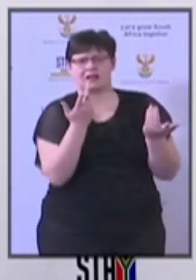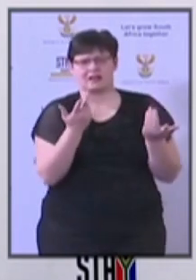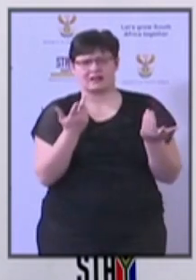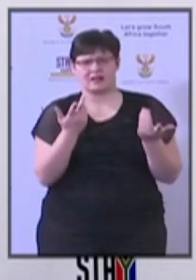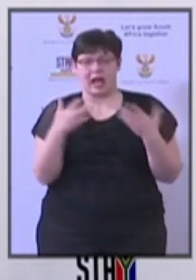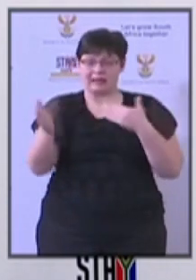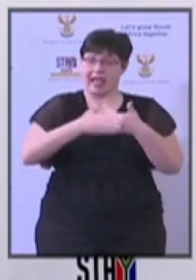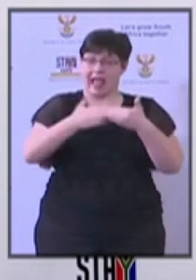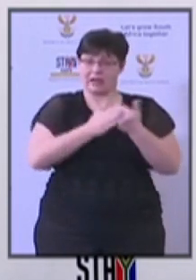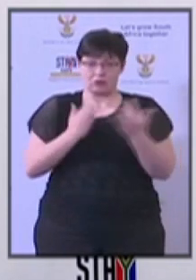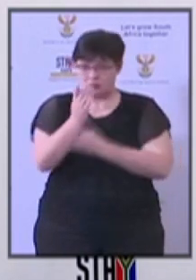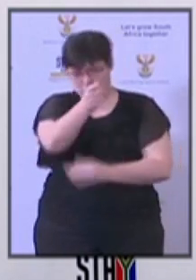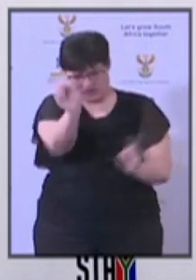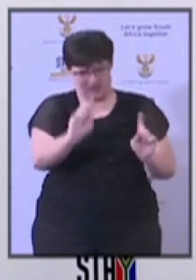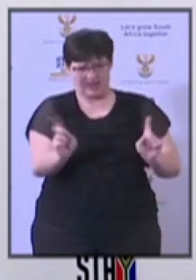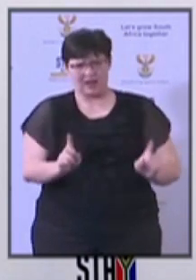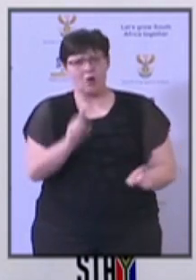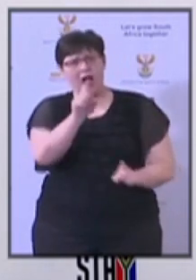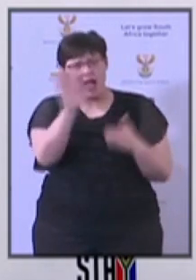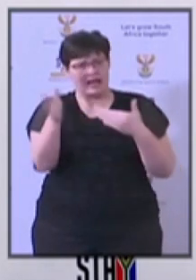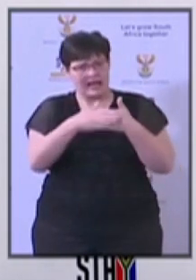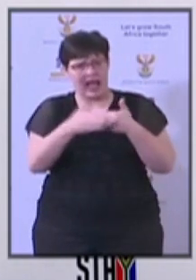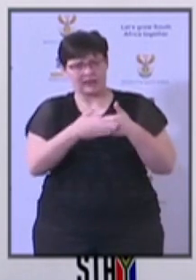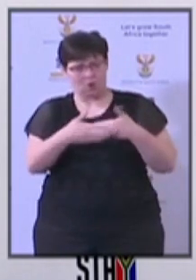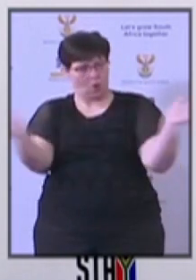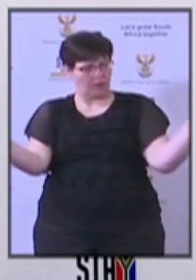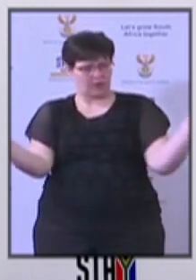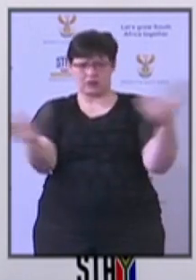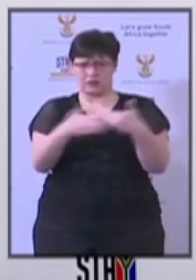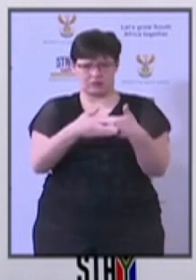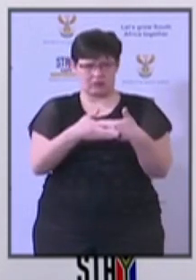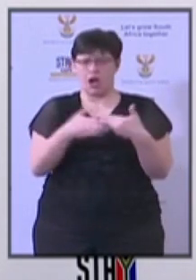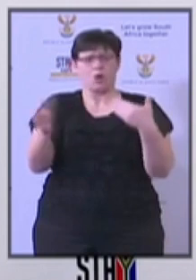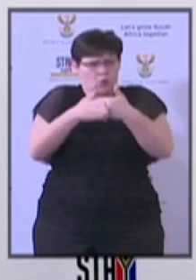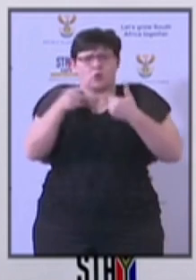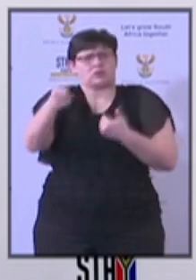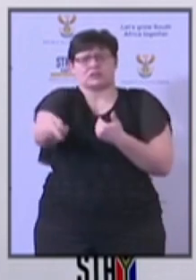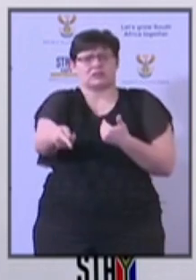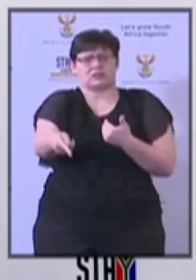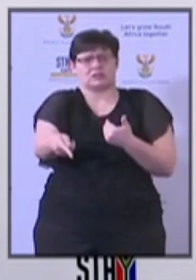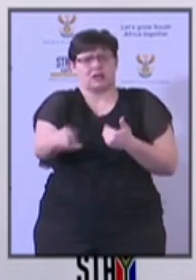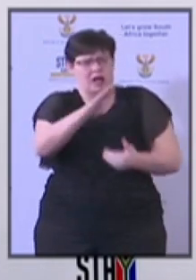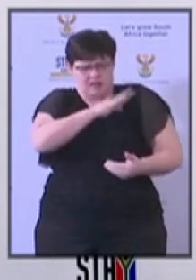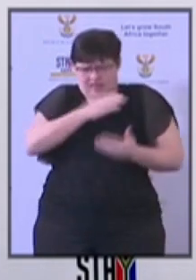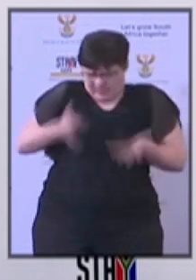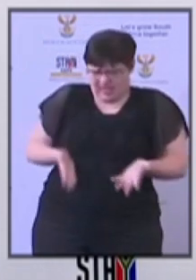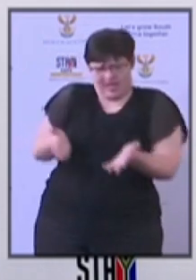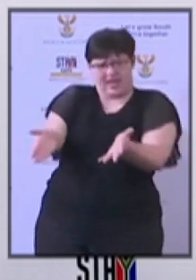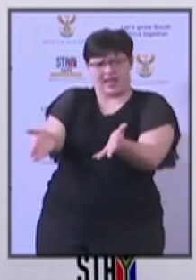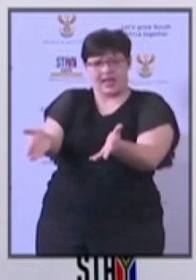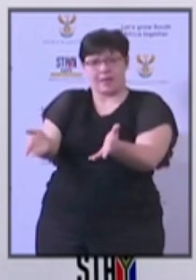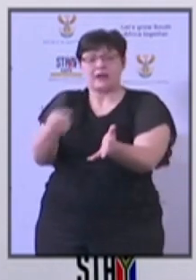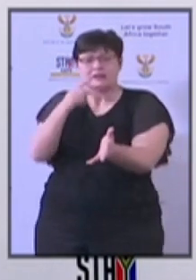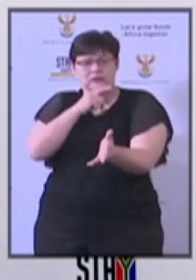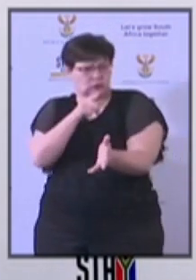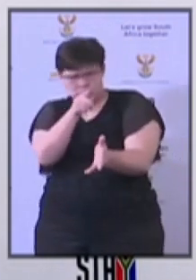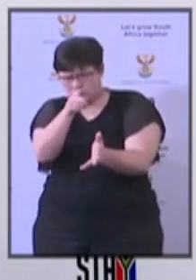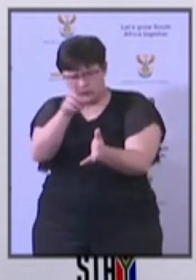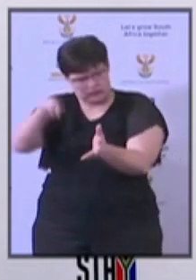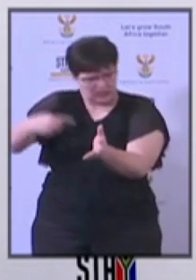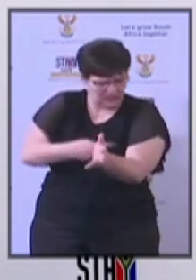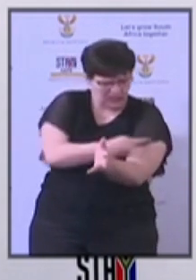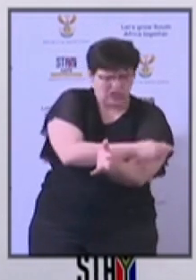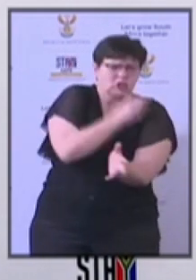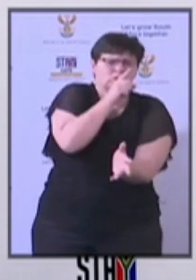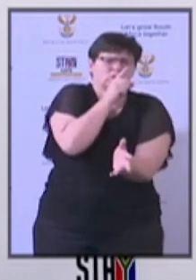border gates, because the border gates are closed and there's no way to go through there. So when you go through a borderline, you definitely don't